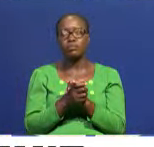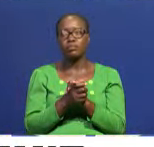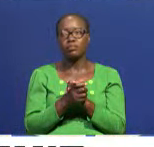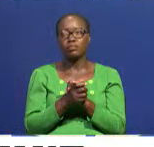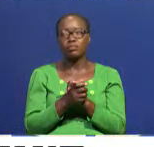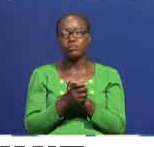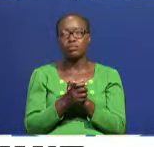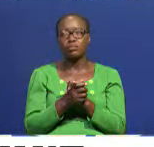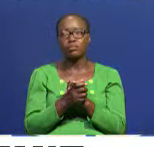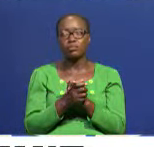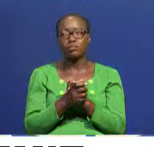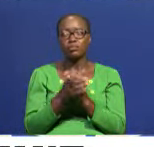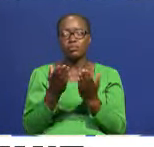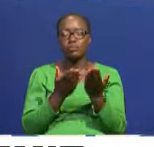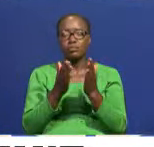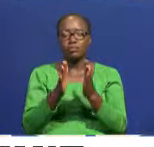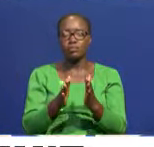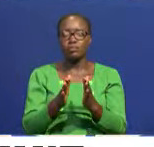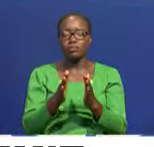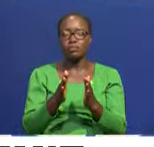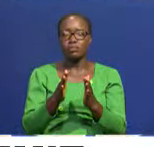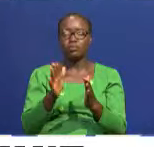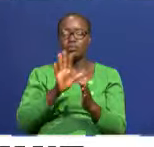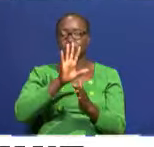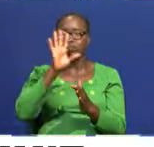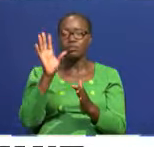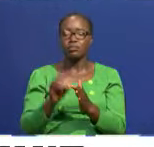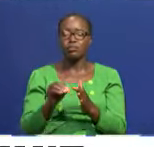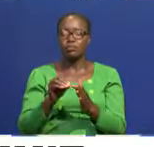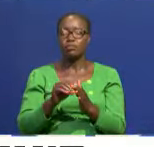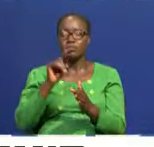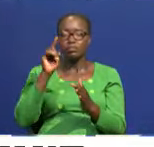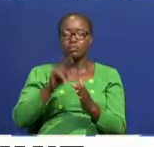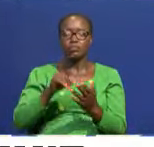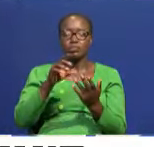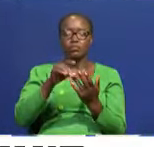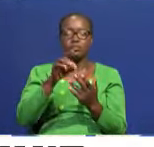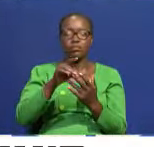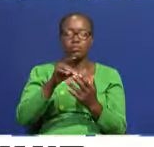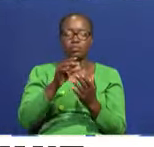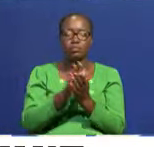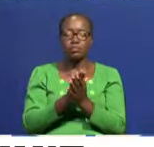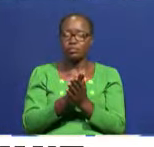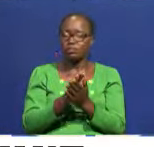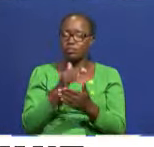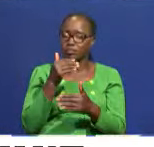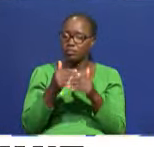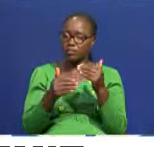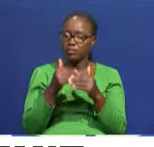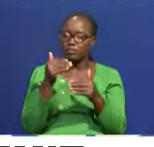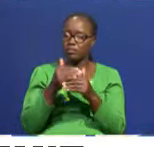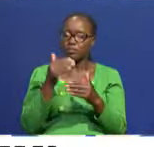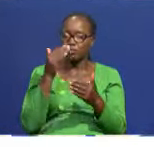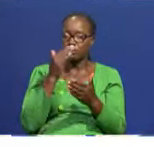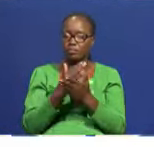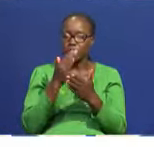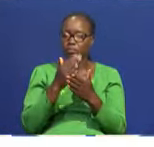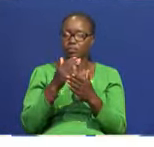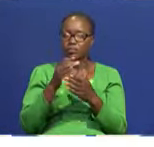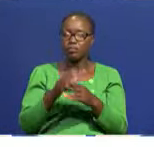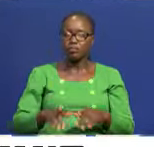as stewards of our planet, we must prioritize efforts to build a livable future for